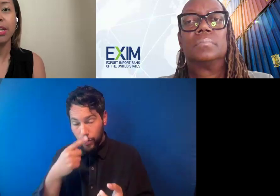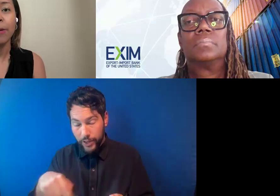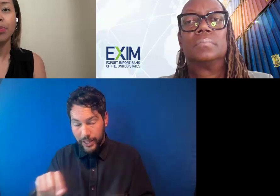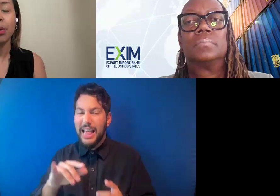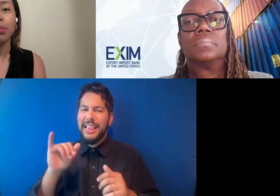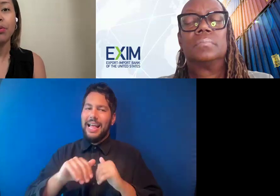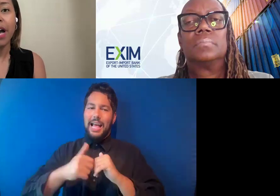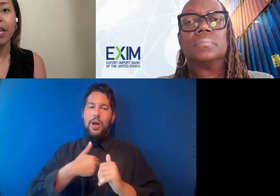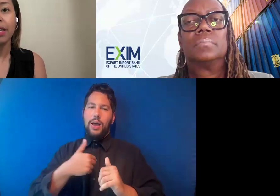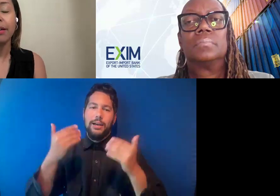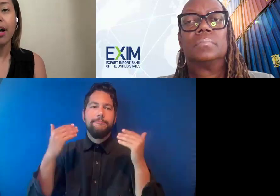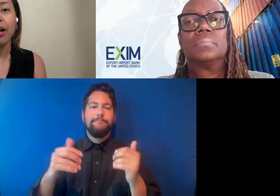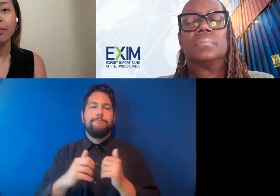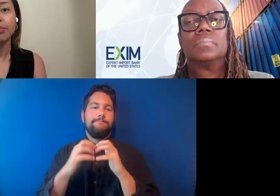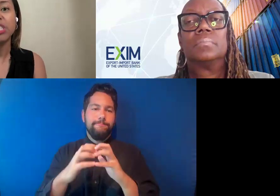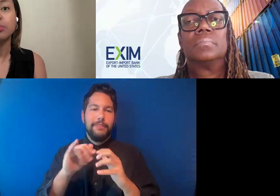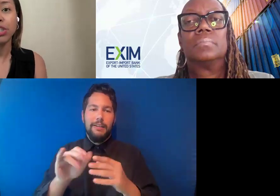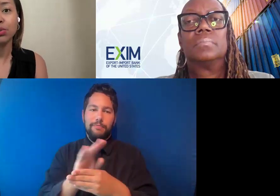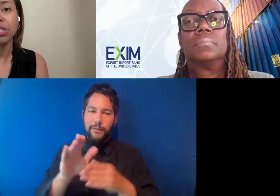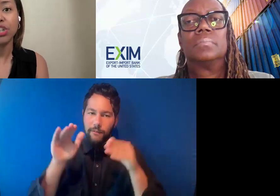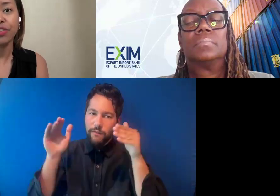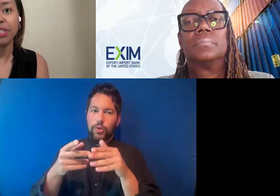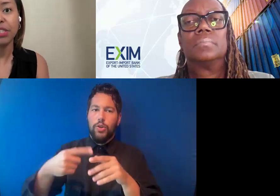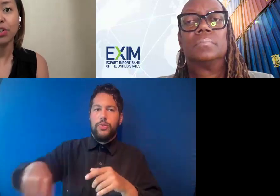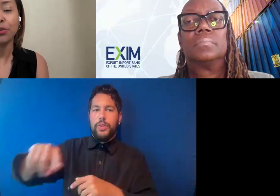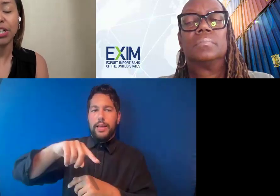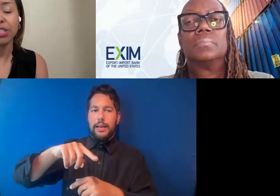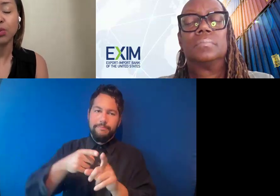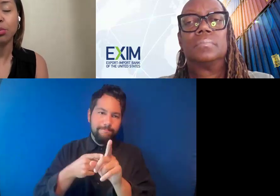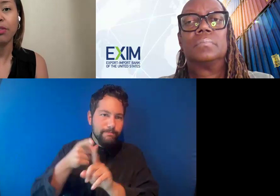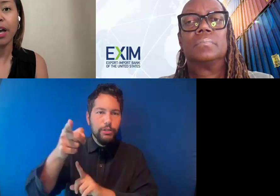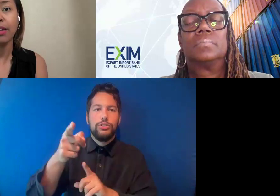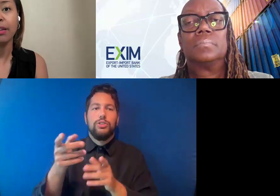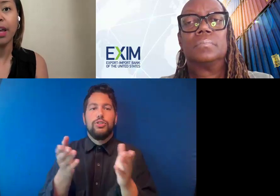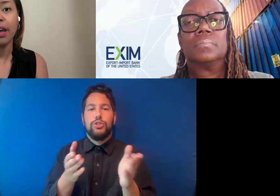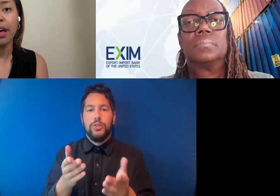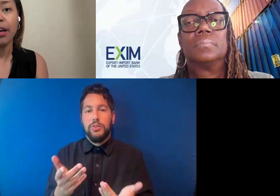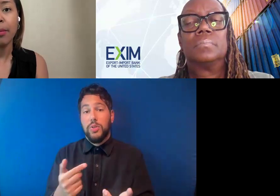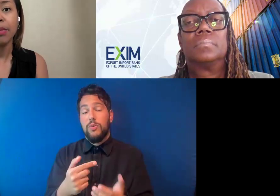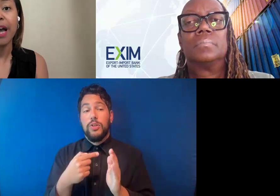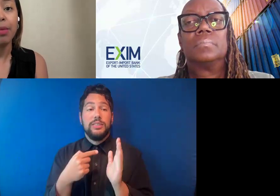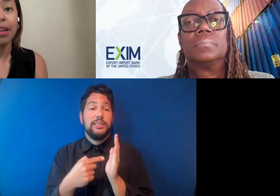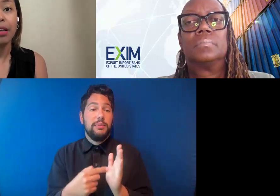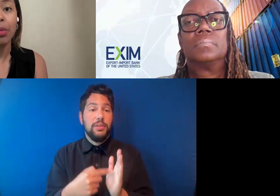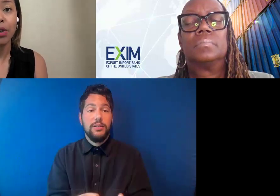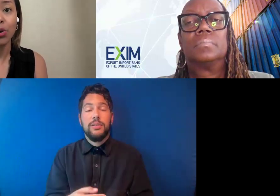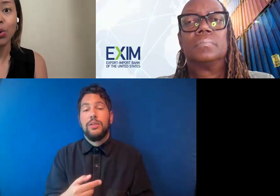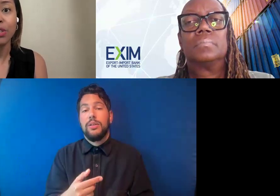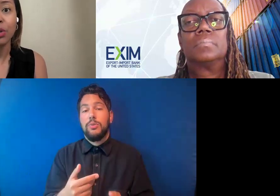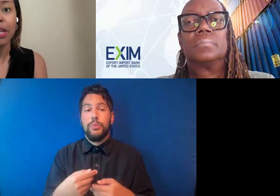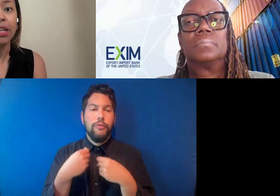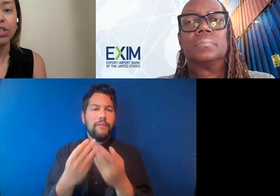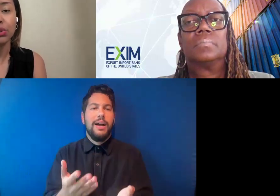business, was providing specialty services. So for instance, we provided